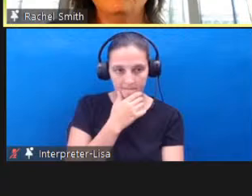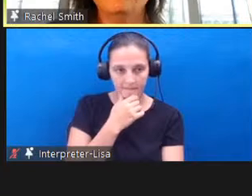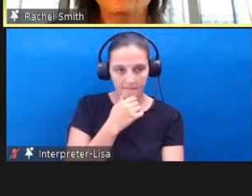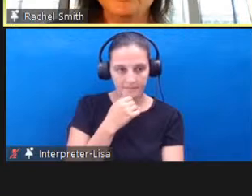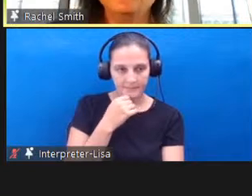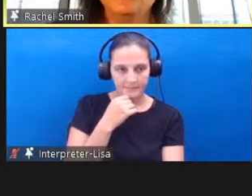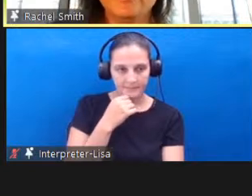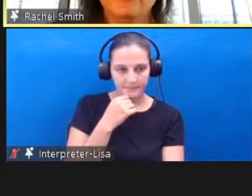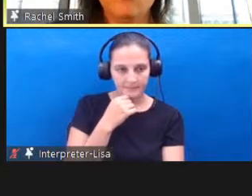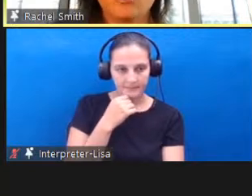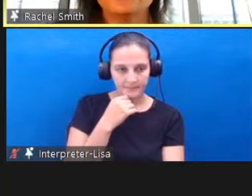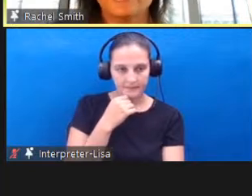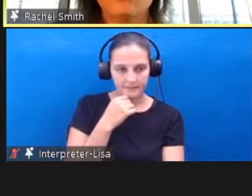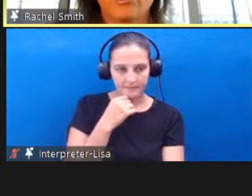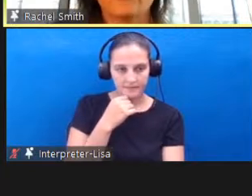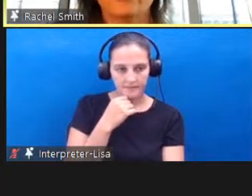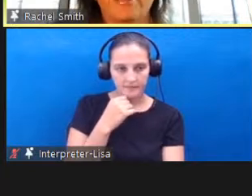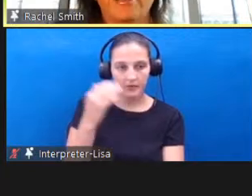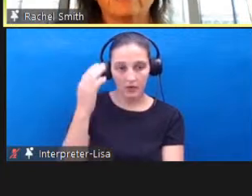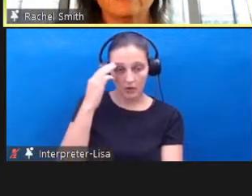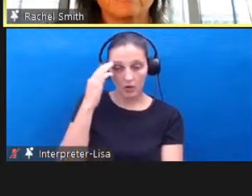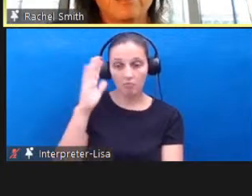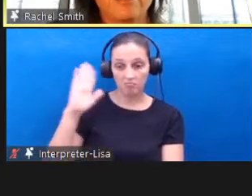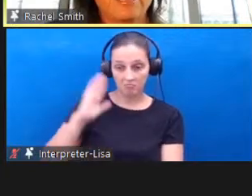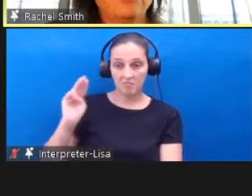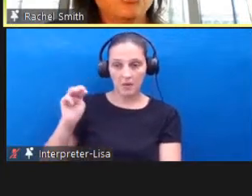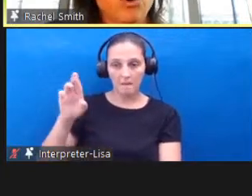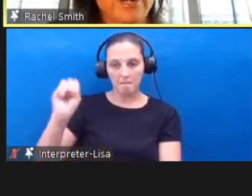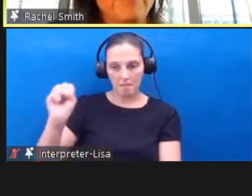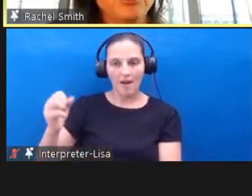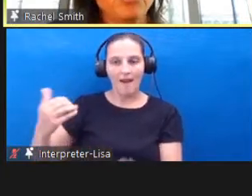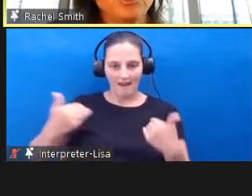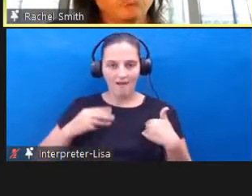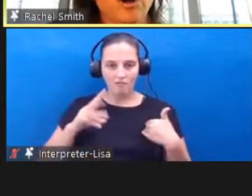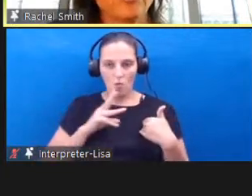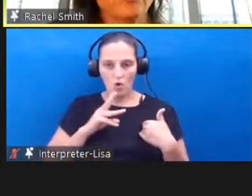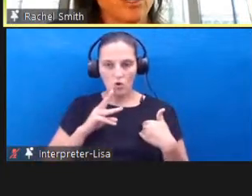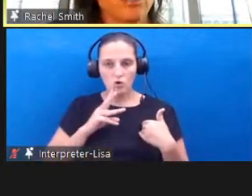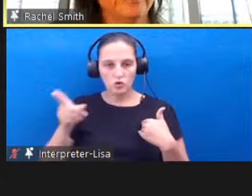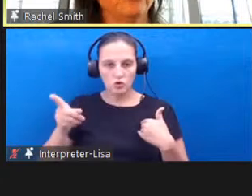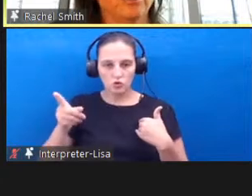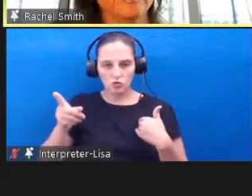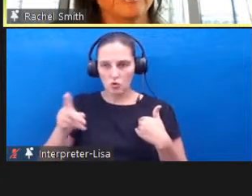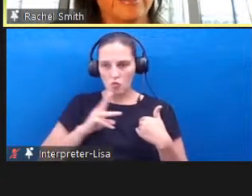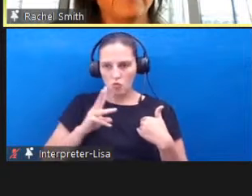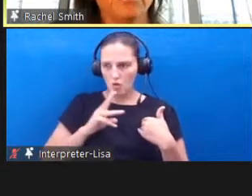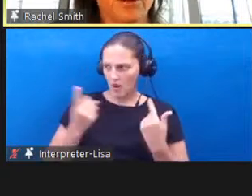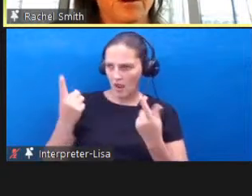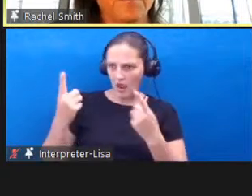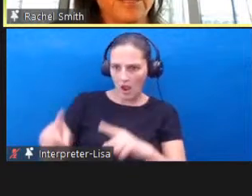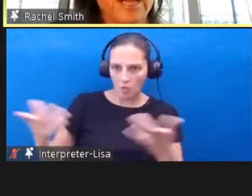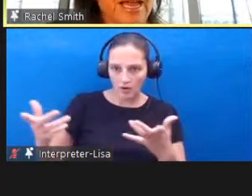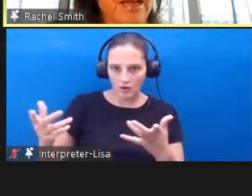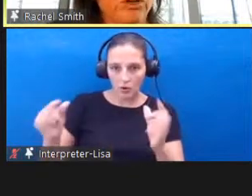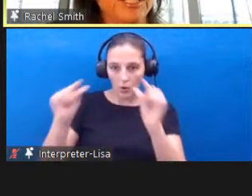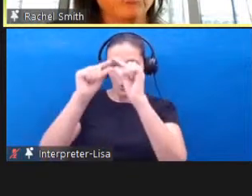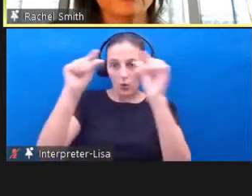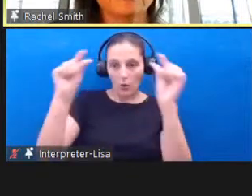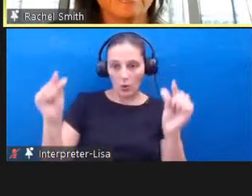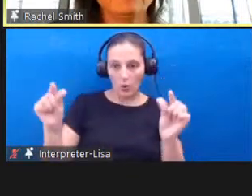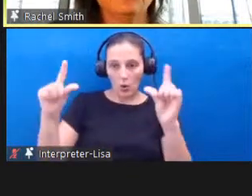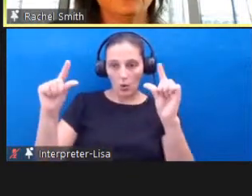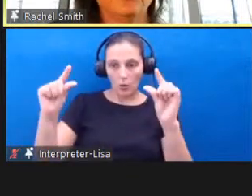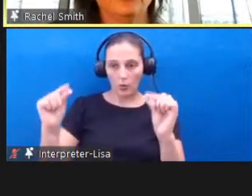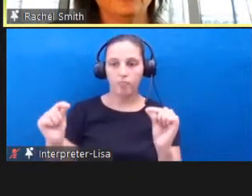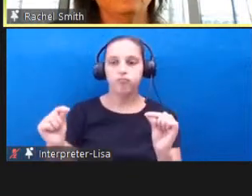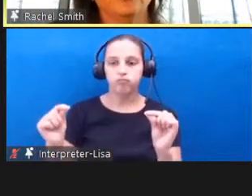we know that Mars had water in the past. And so what happened to its water? Well, it lost its atmosphere. And once it lost